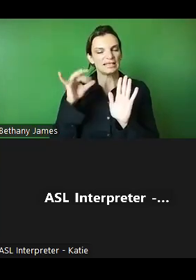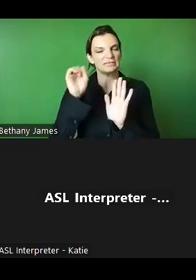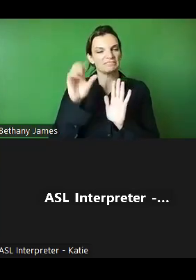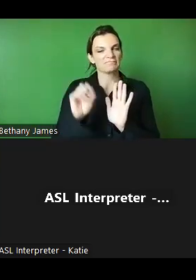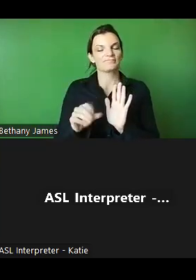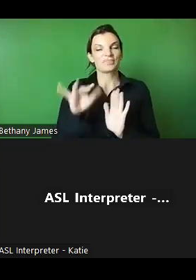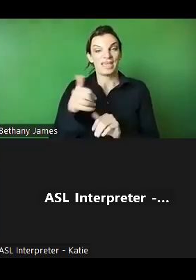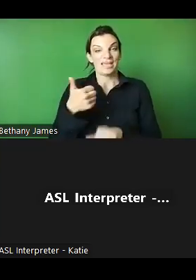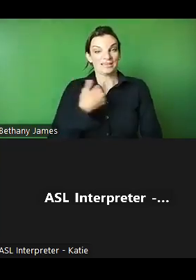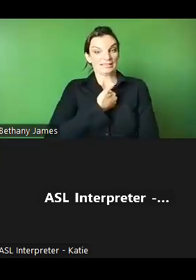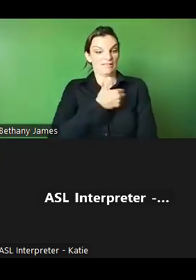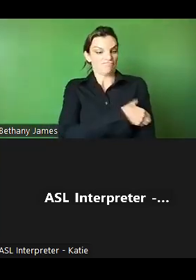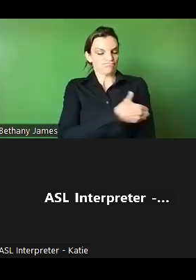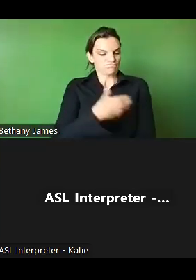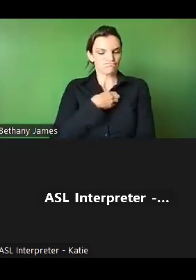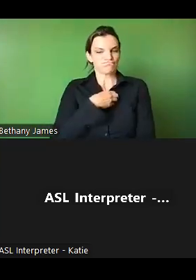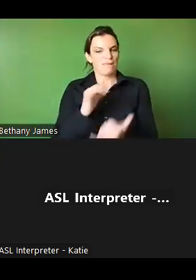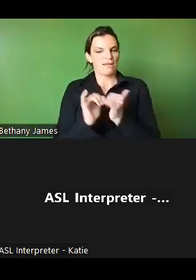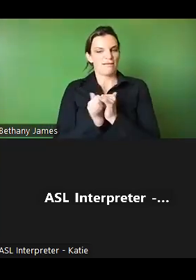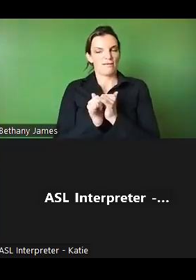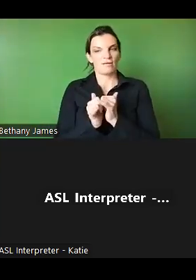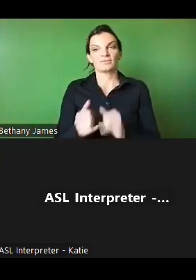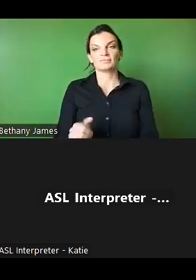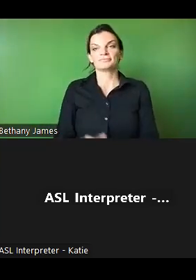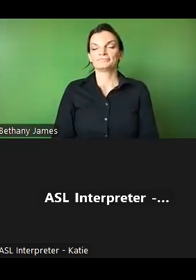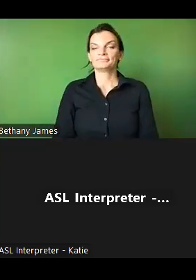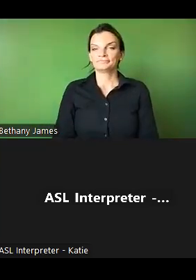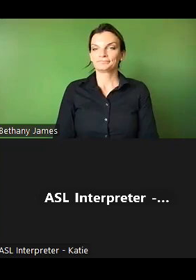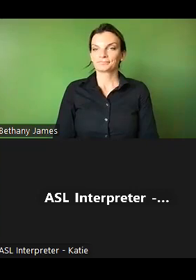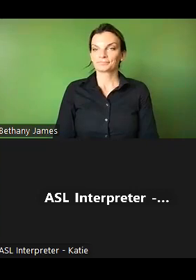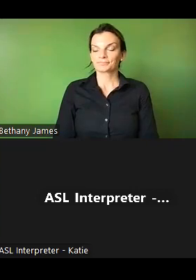you know, somebody once said a psychologist is somebody who uses,